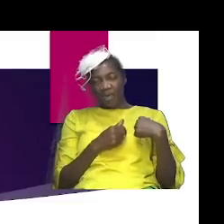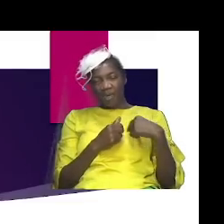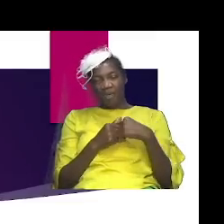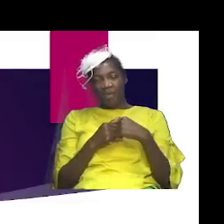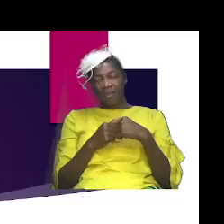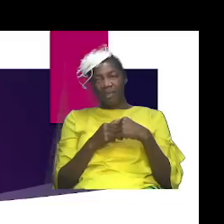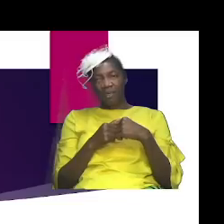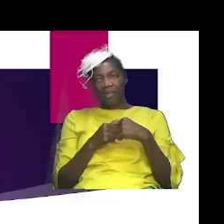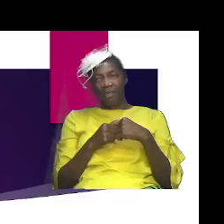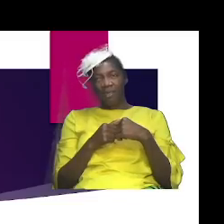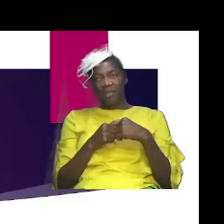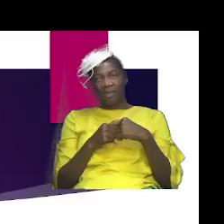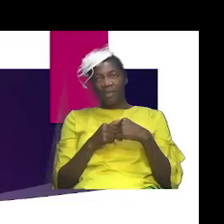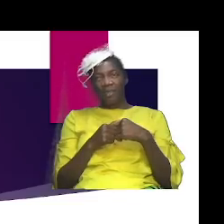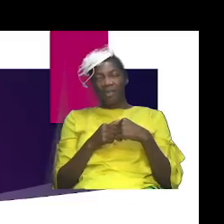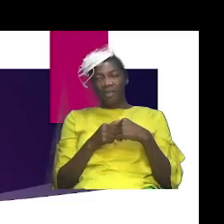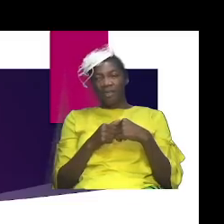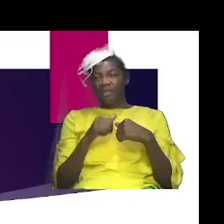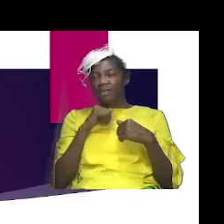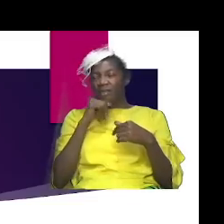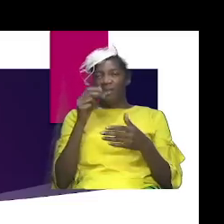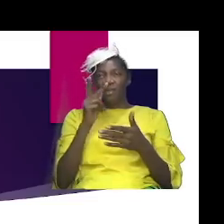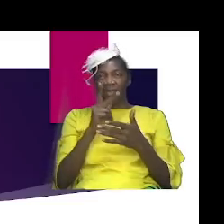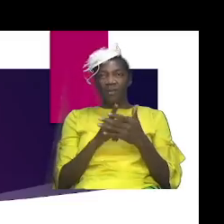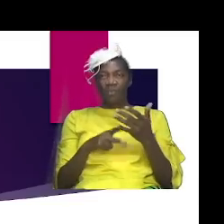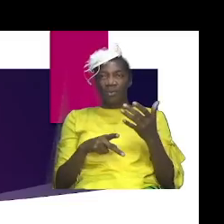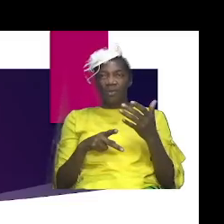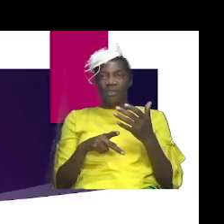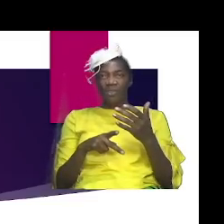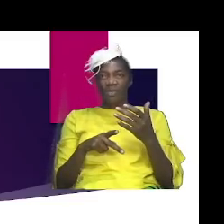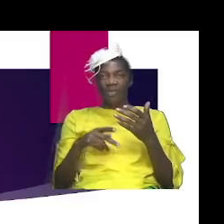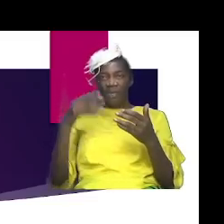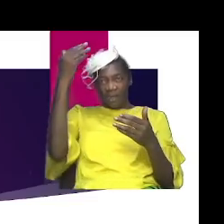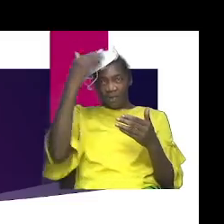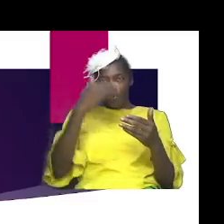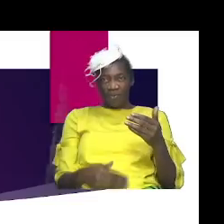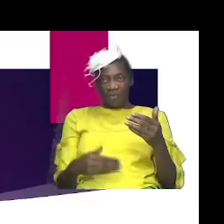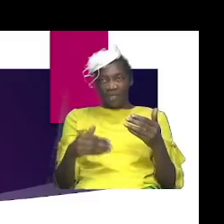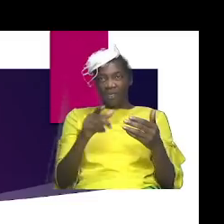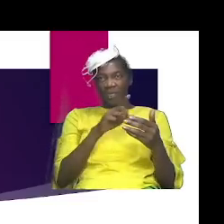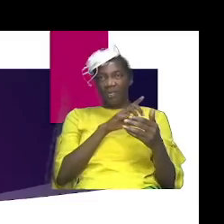to be impartial. Now, in the presence of the Lord,